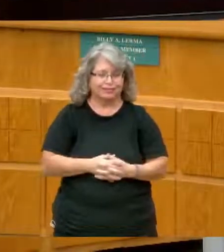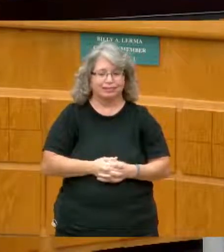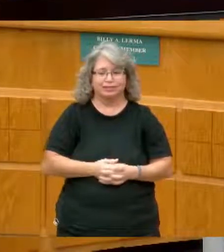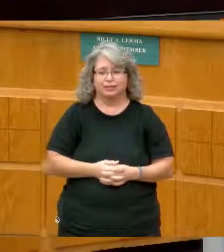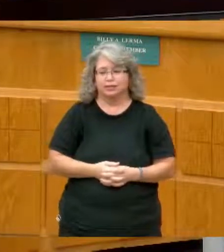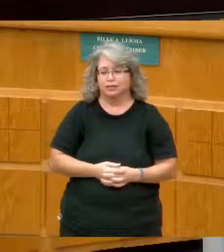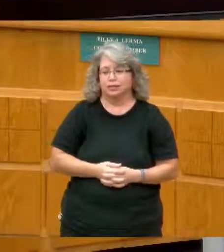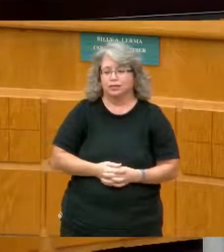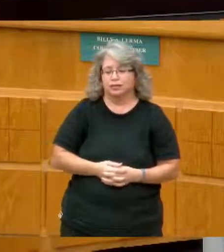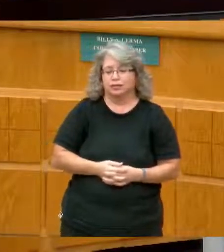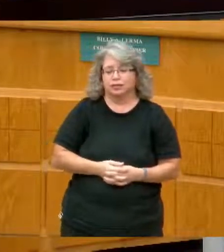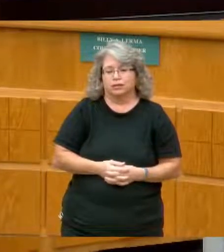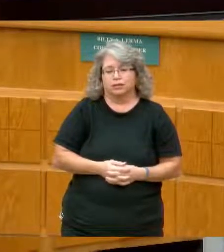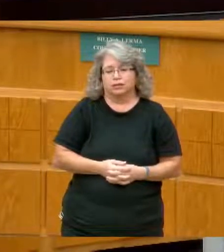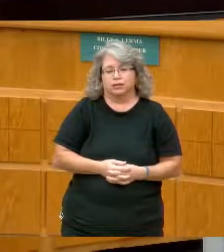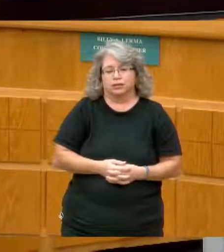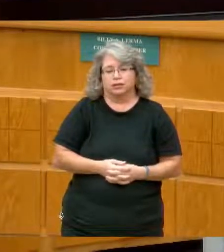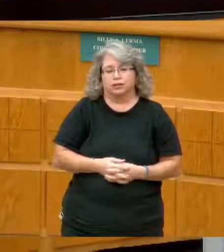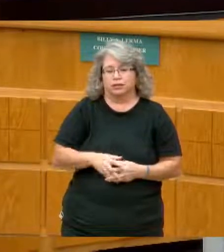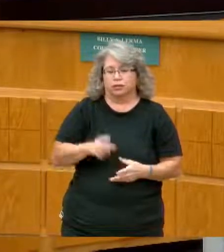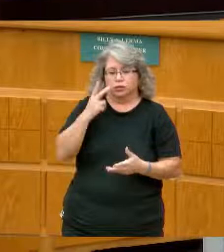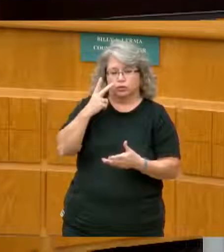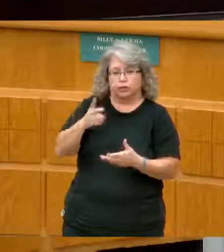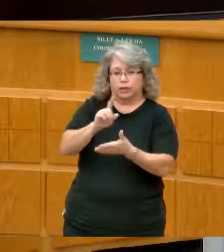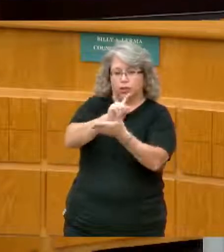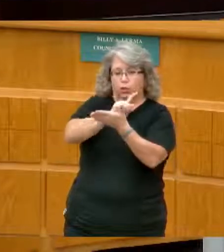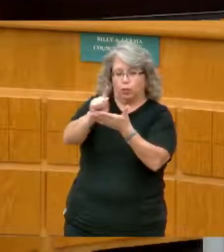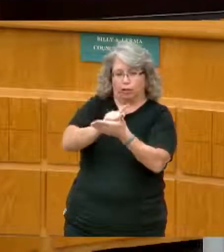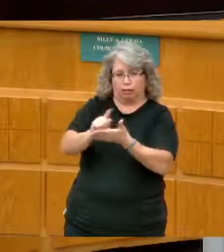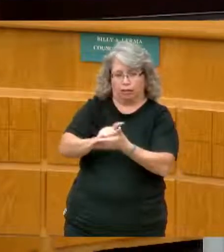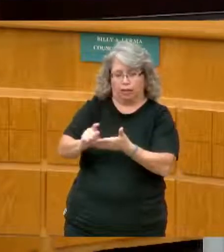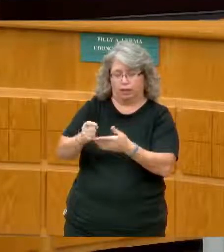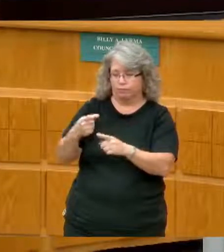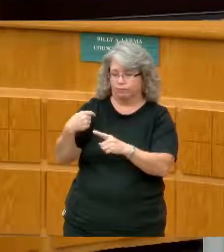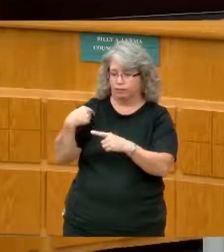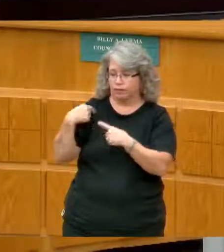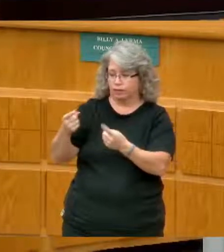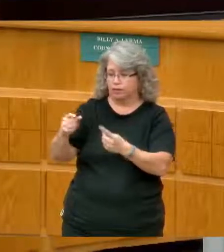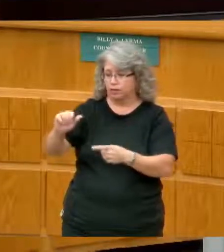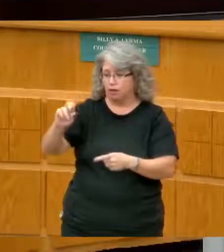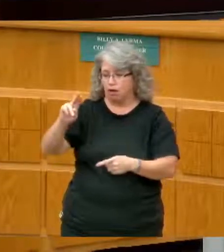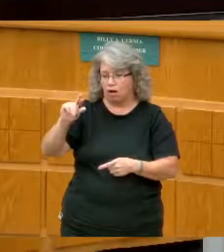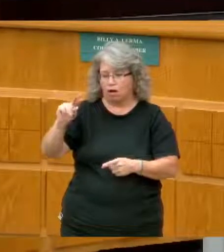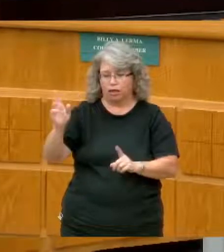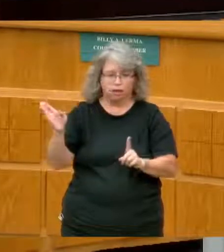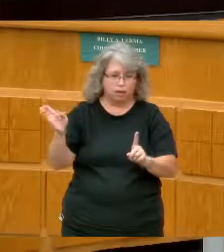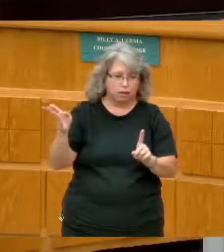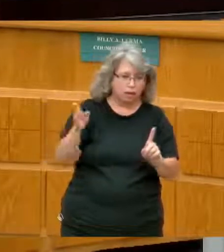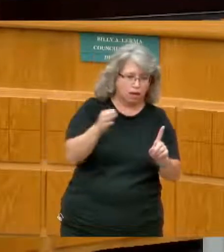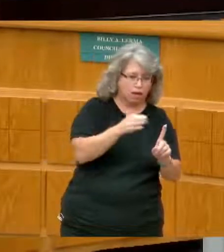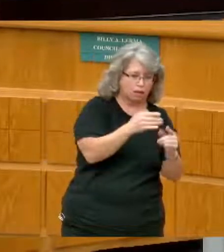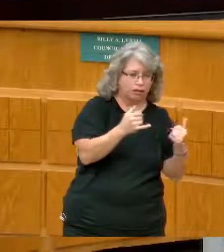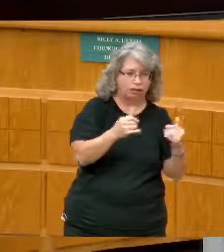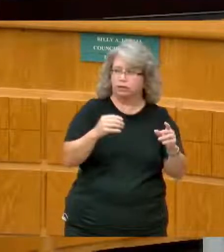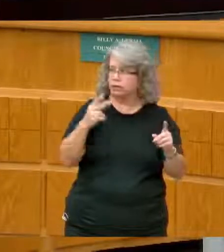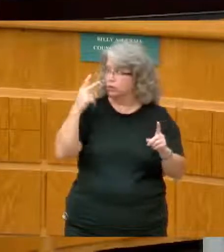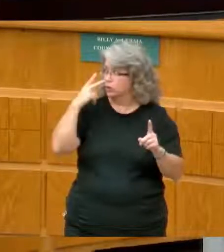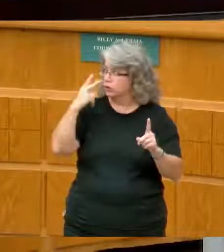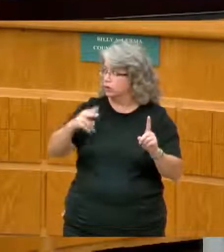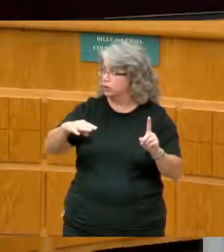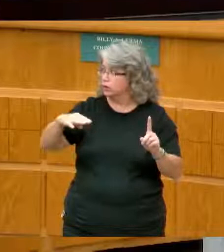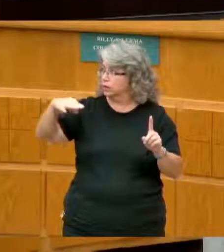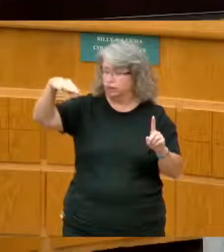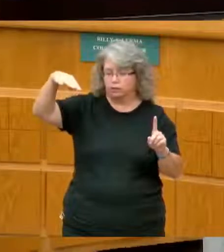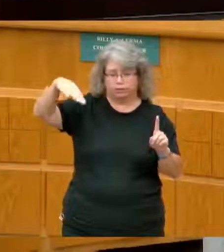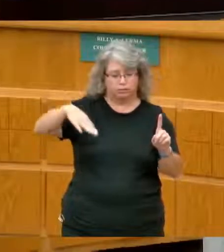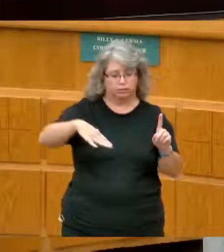These are the weekly cases. So you see, from August to the present, you see this slope. And so the cases are